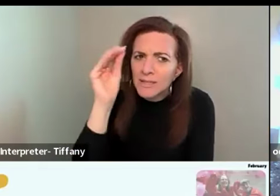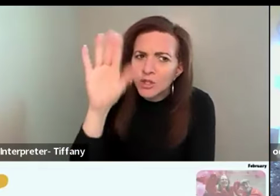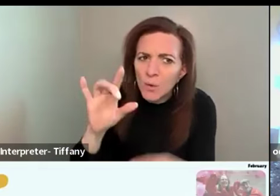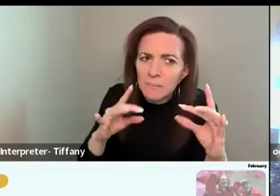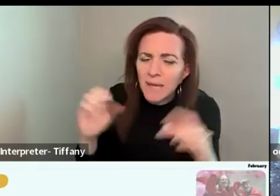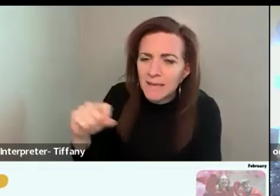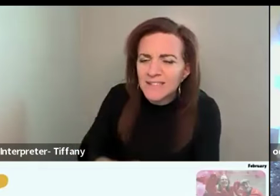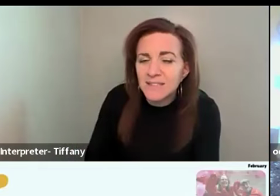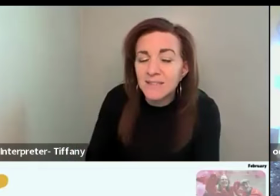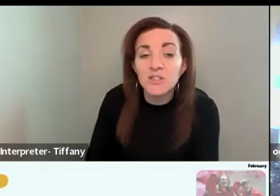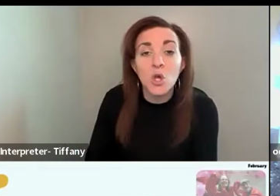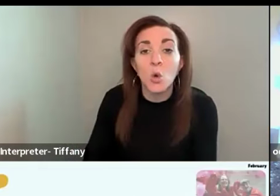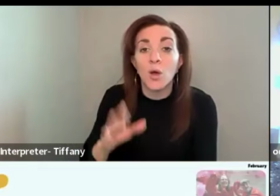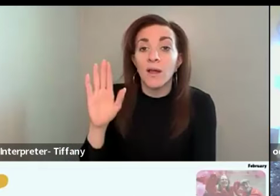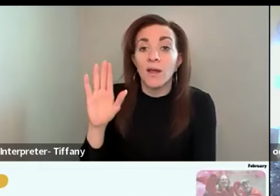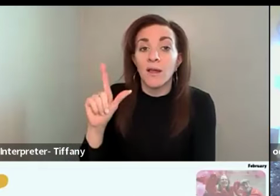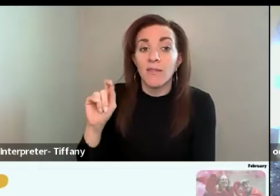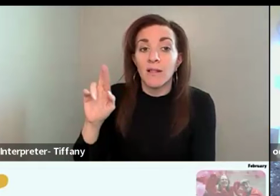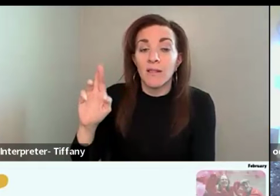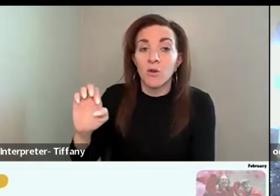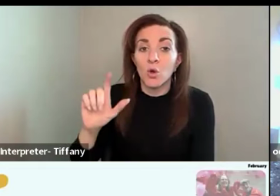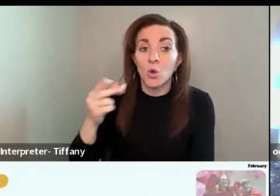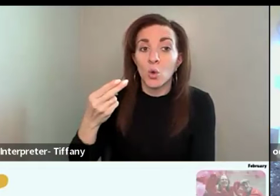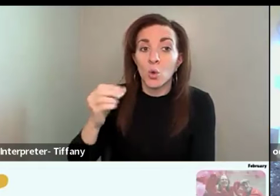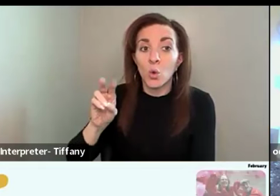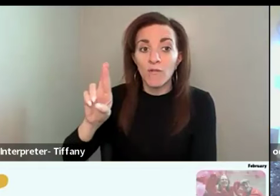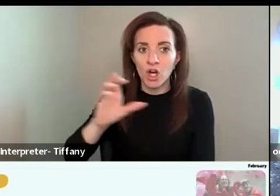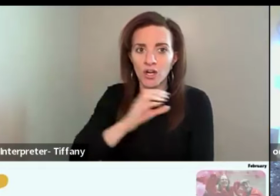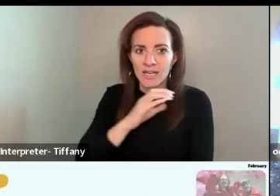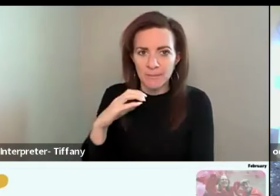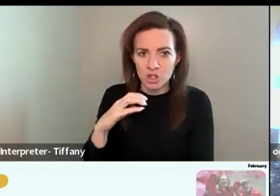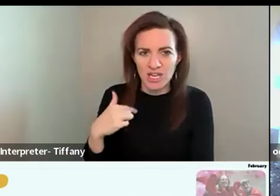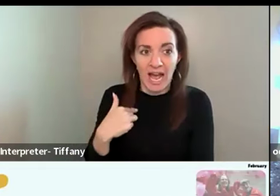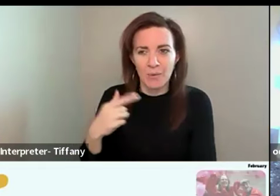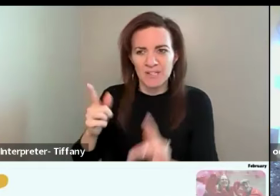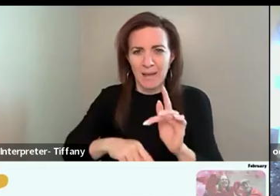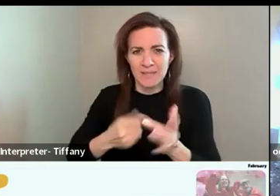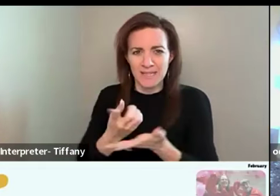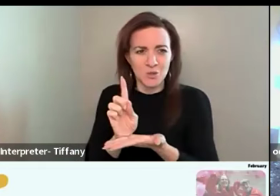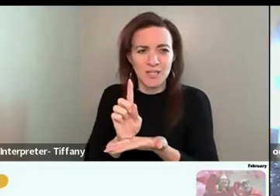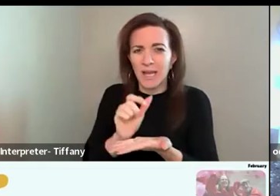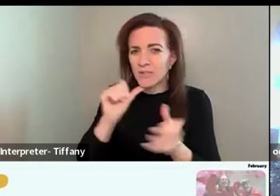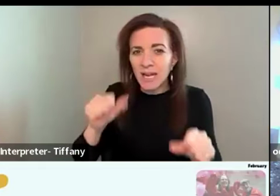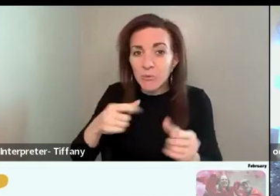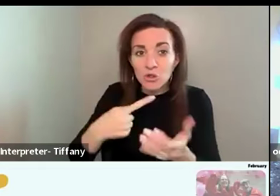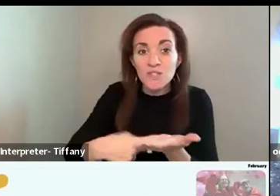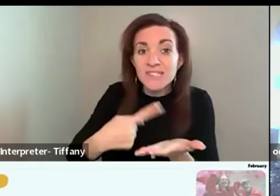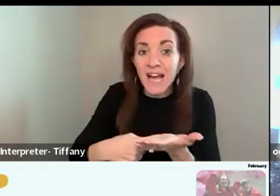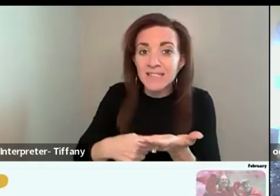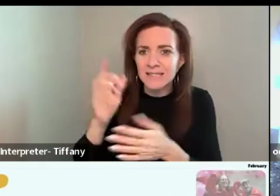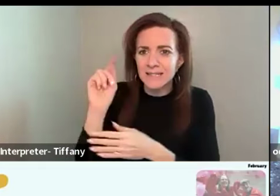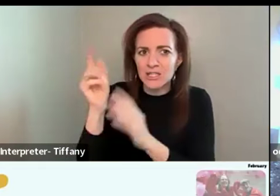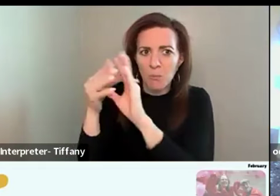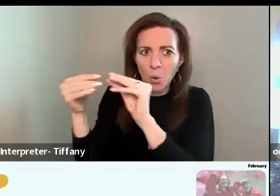That said, the Little Hoover Commission, I was gone last week, so didn't have an opportunity to discuss kind of that testimony that occurred, but we did have an opportunity